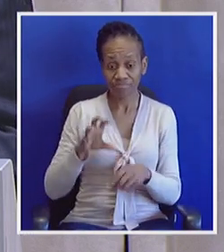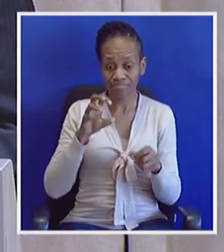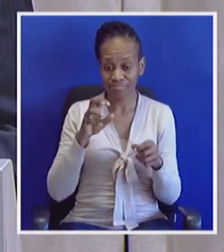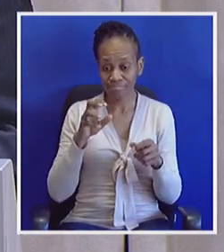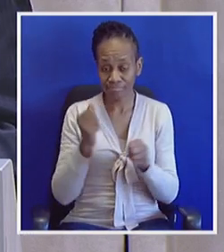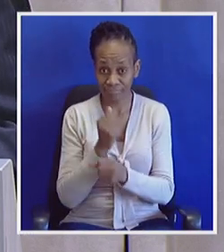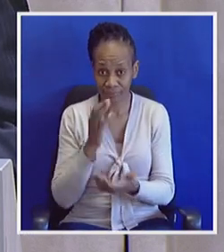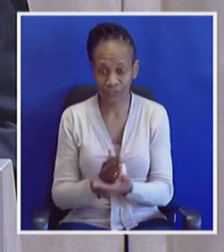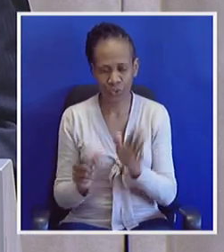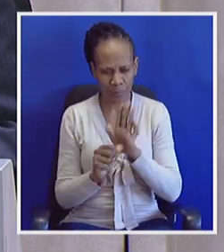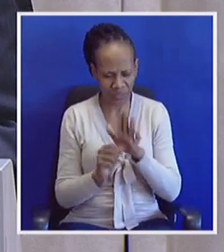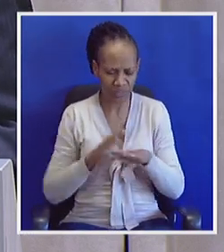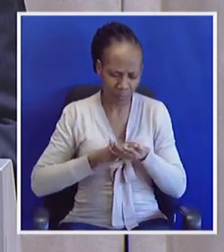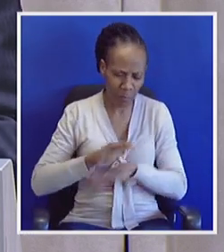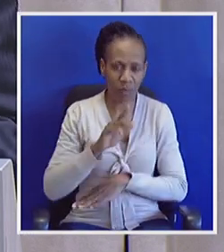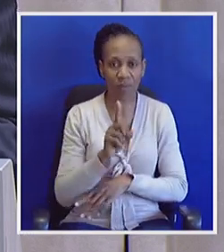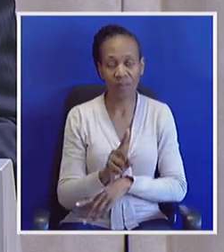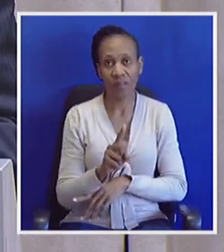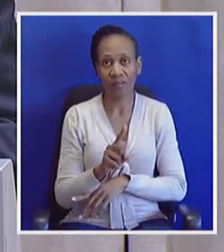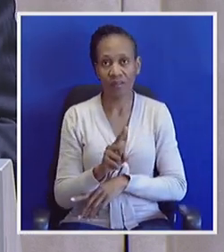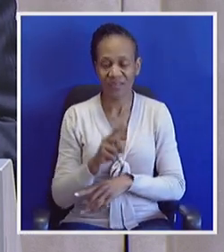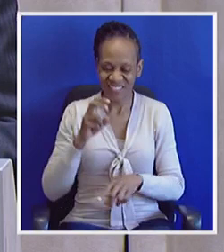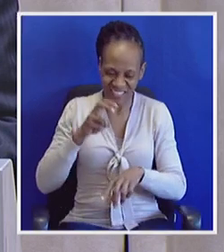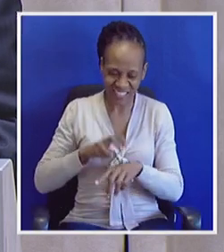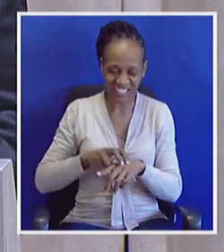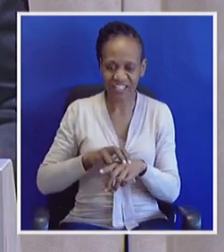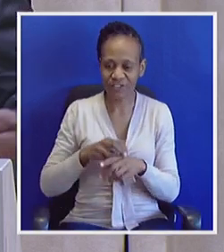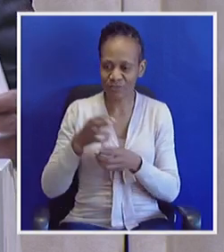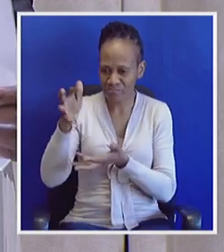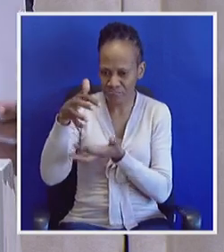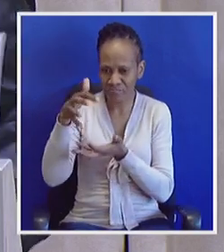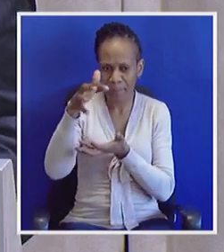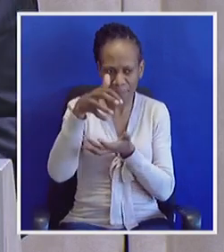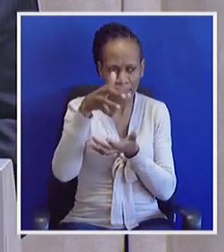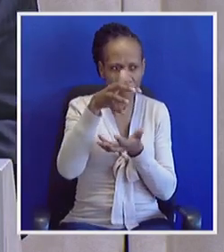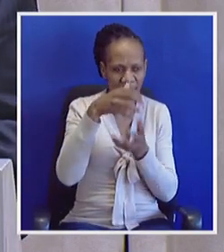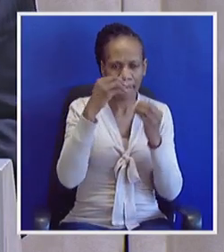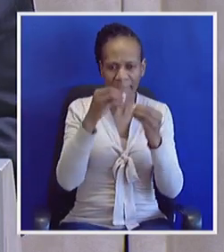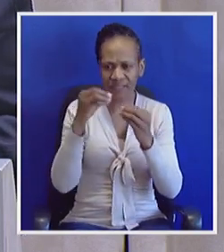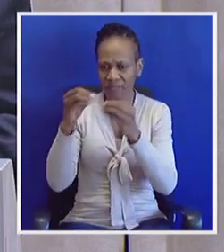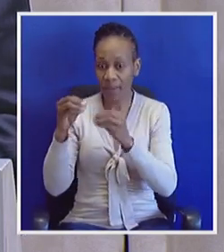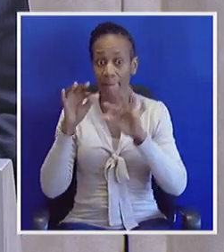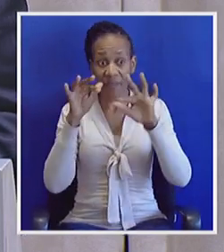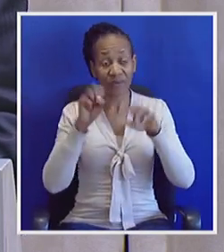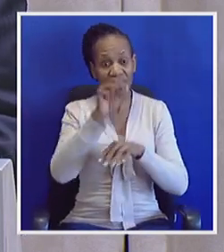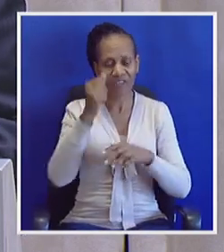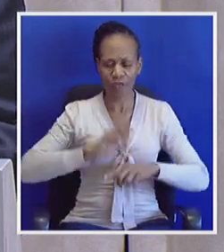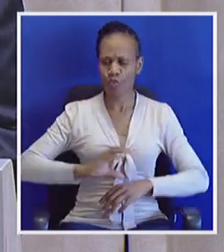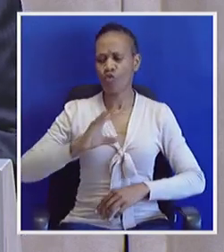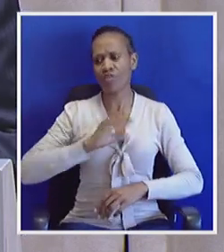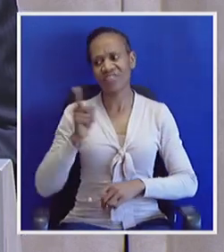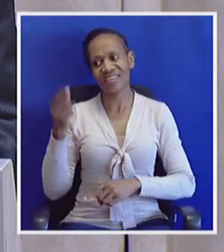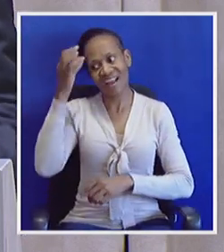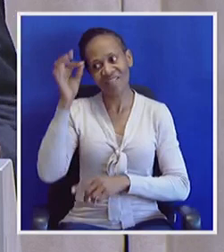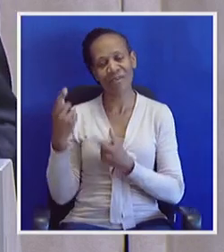but more importantly, to regain investors and public confidence. And we